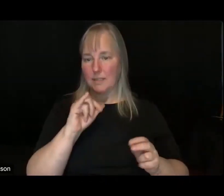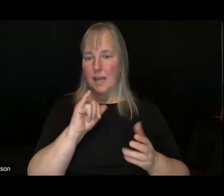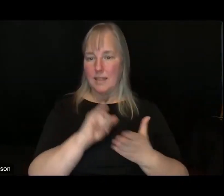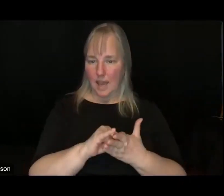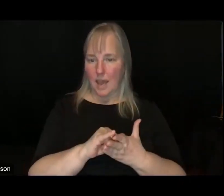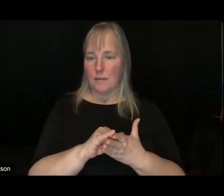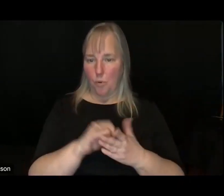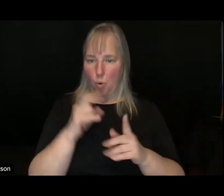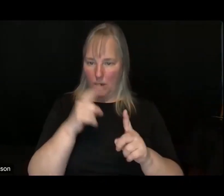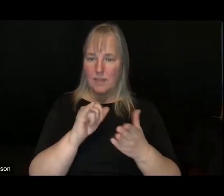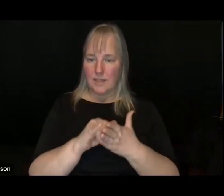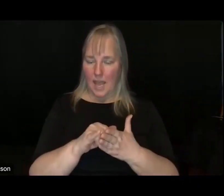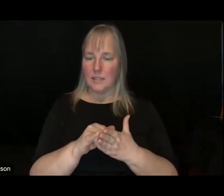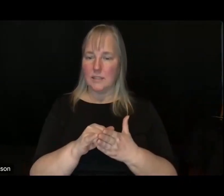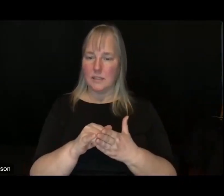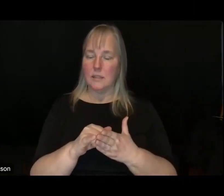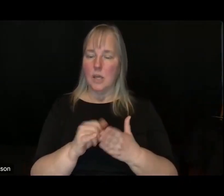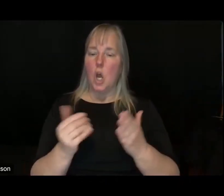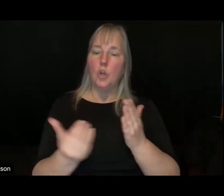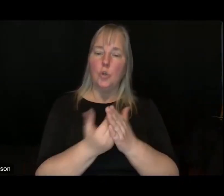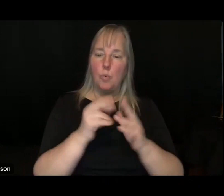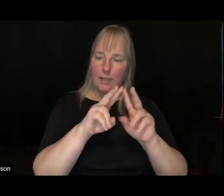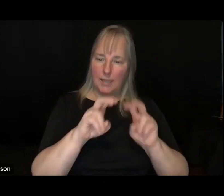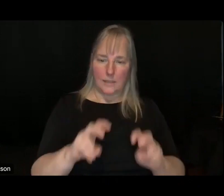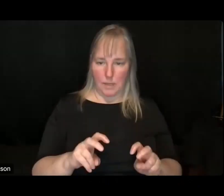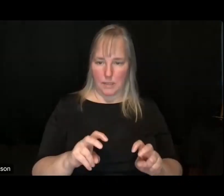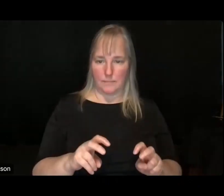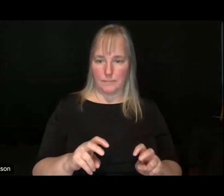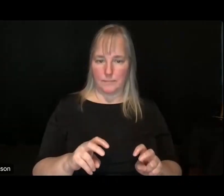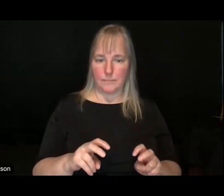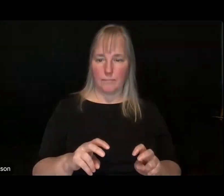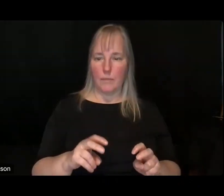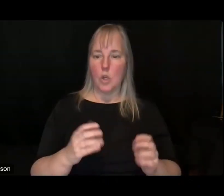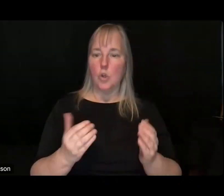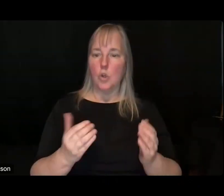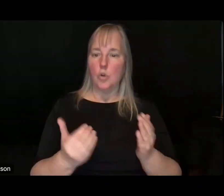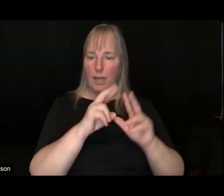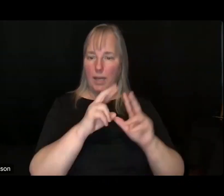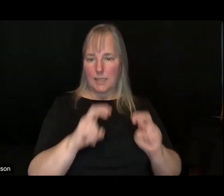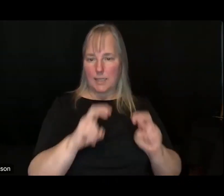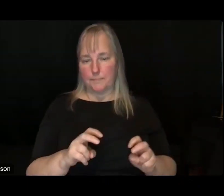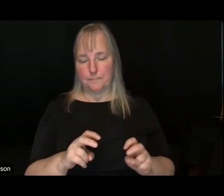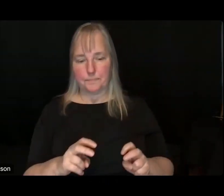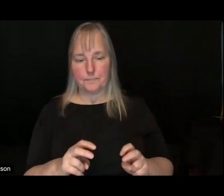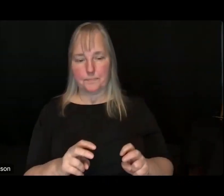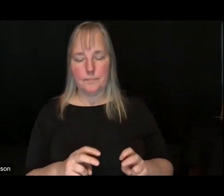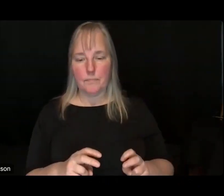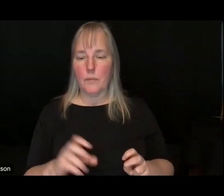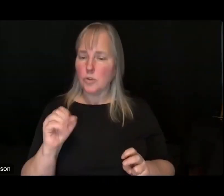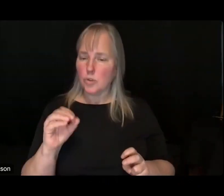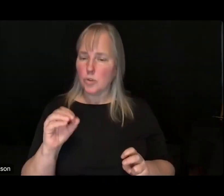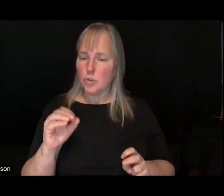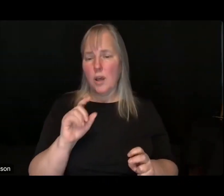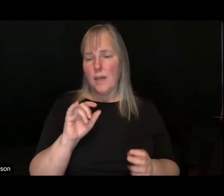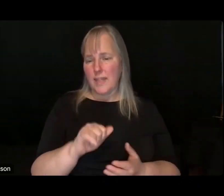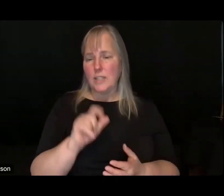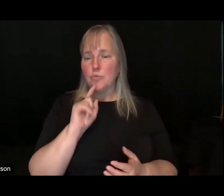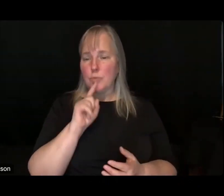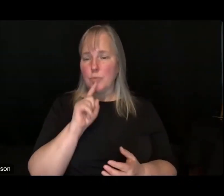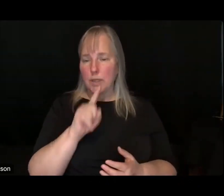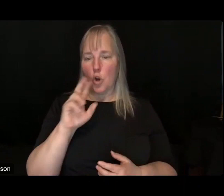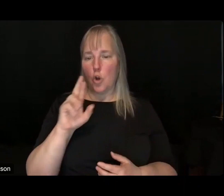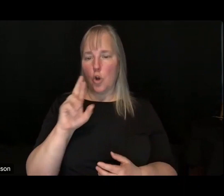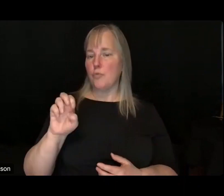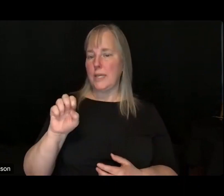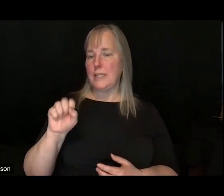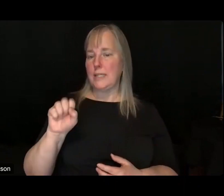new assessment. The state will do a new assessment on that there. So it's really for the resale,